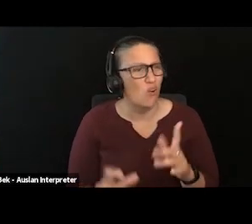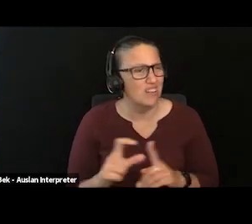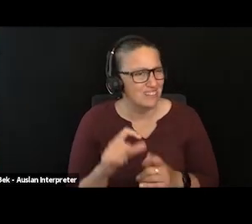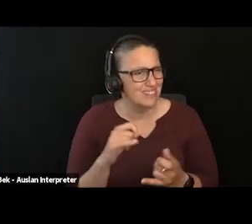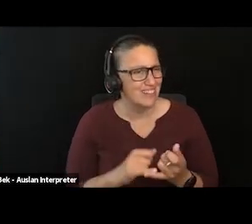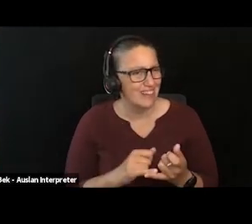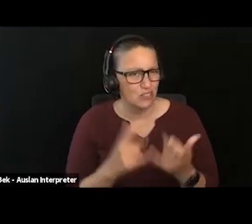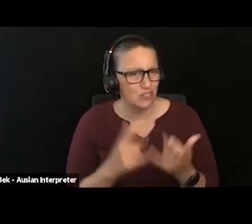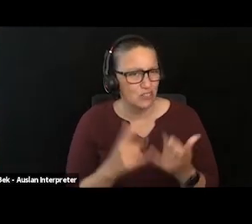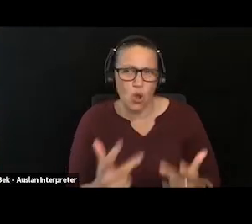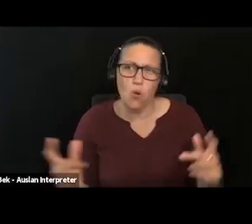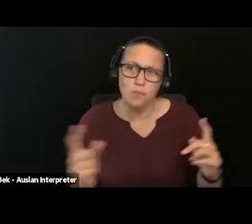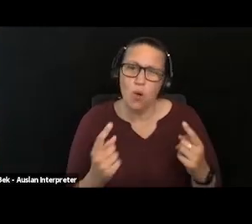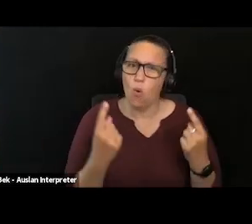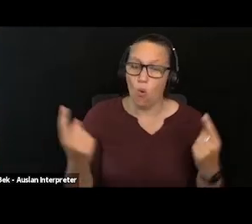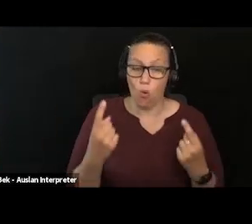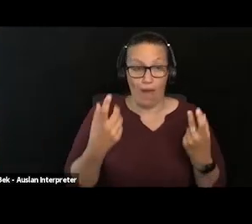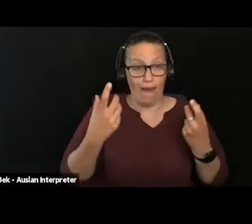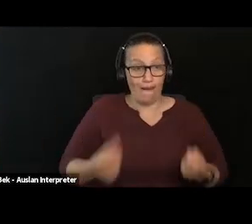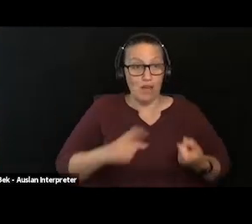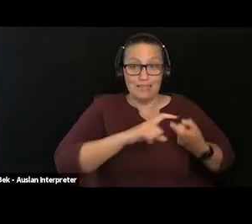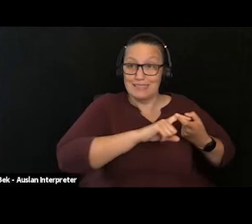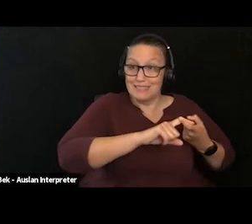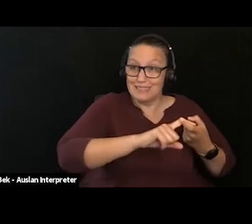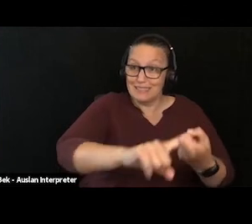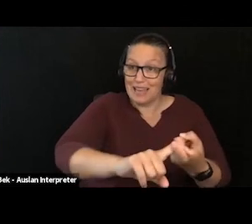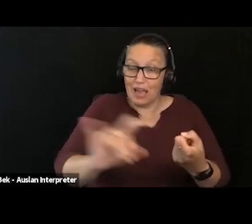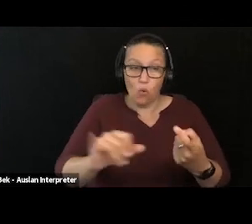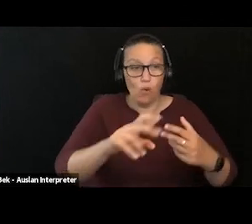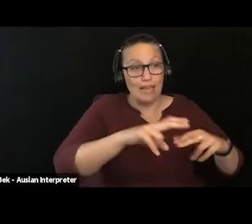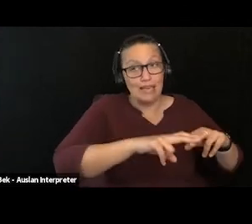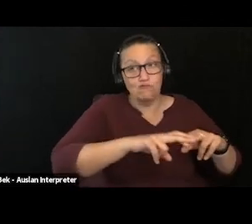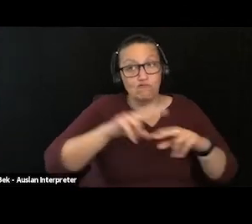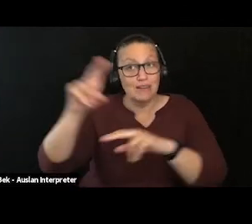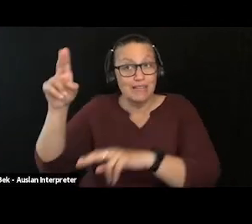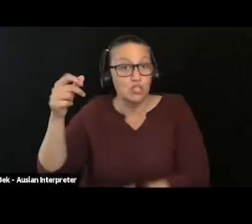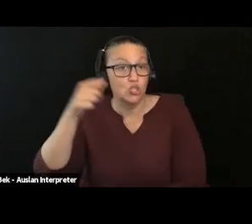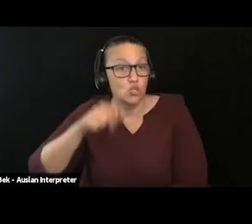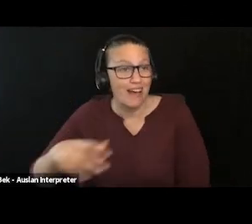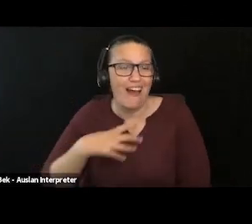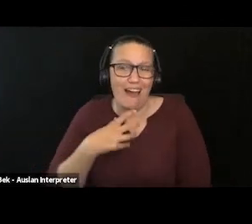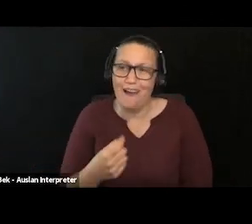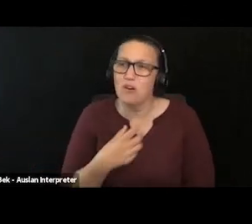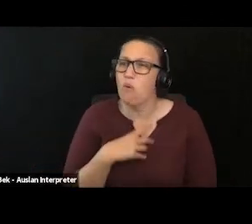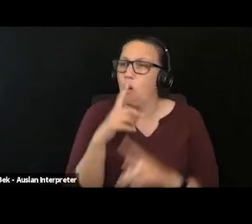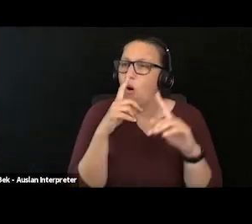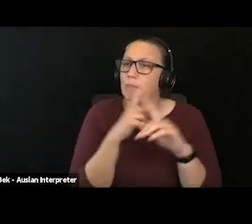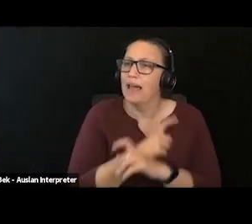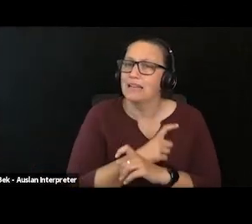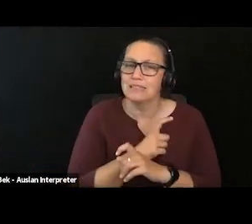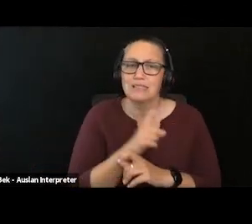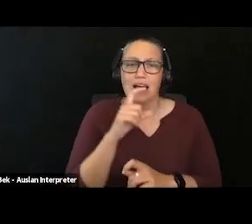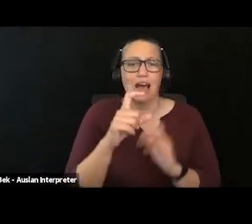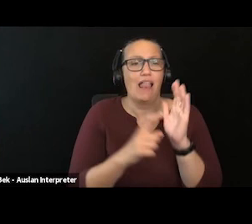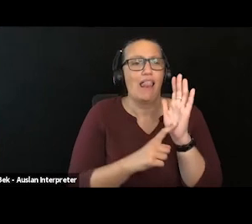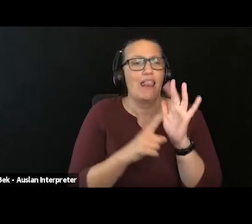with sustained or increasing use do tend to have more complex clinical profiles. So opioid use in this group is really likely